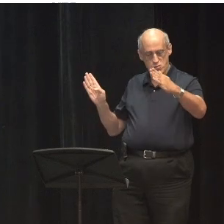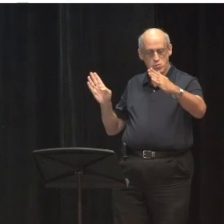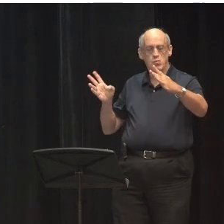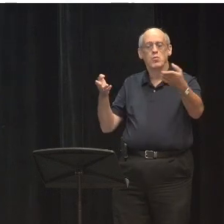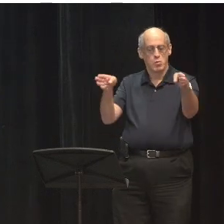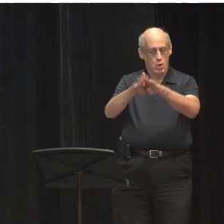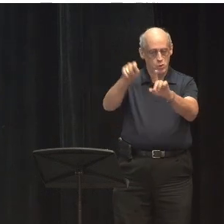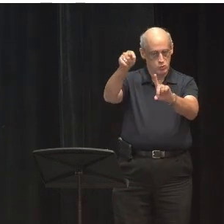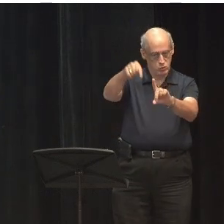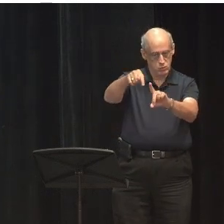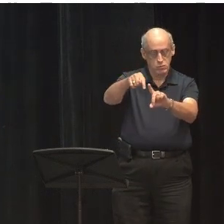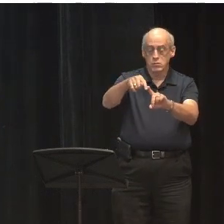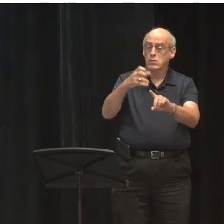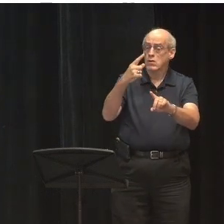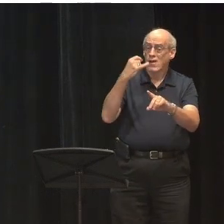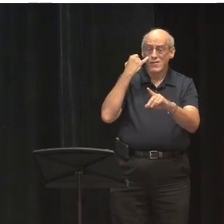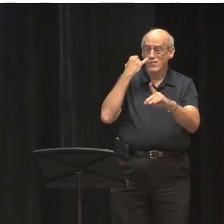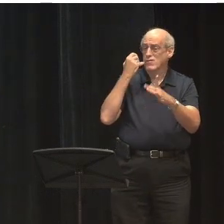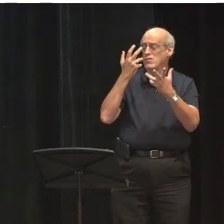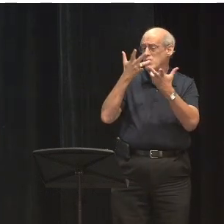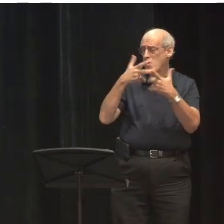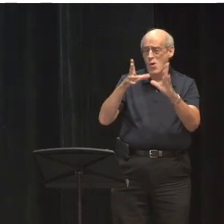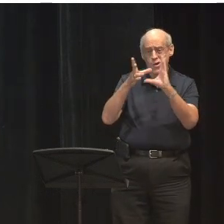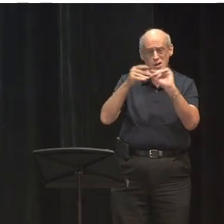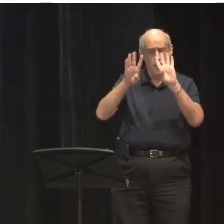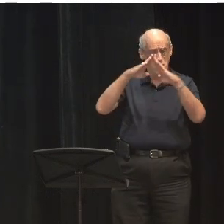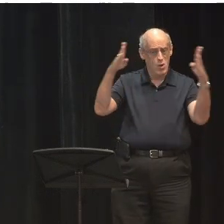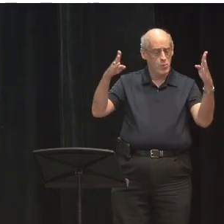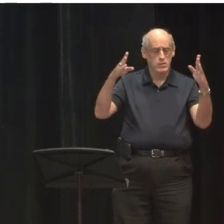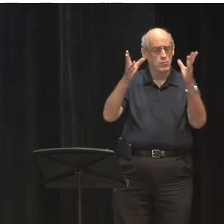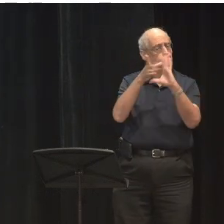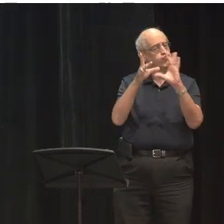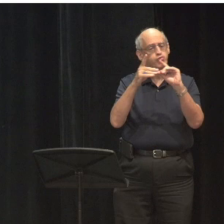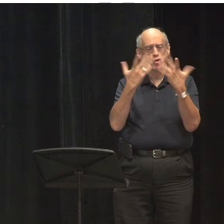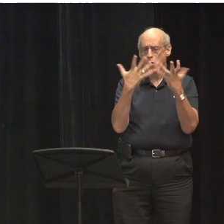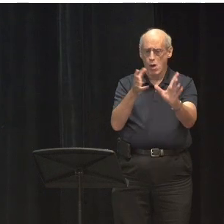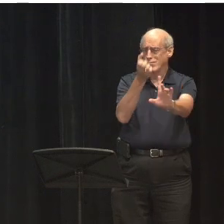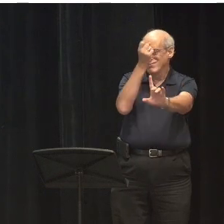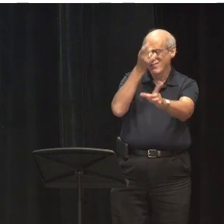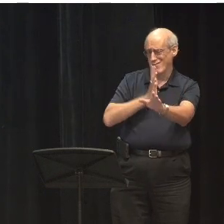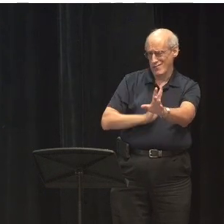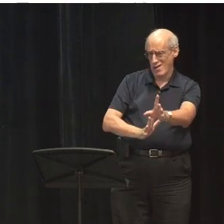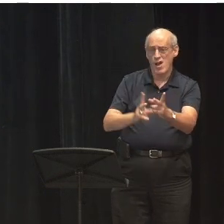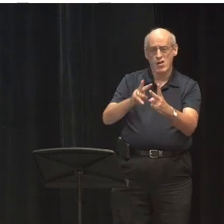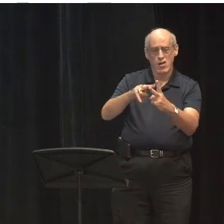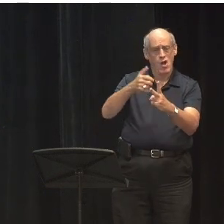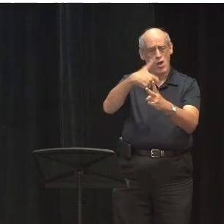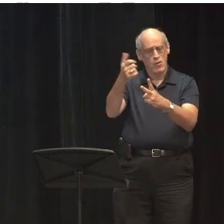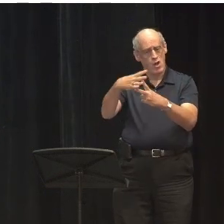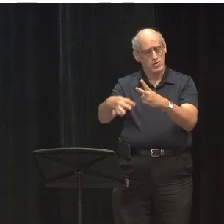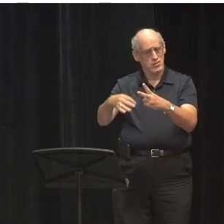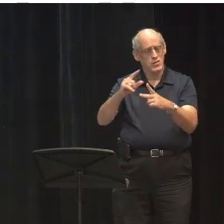2004. If you don't wish to comment verbally tonight, you can certainly do so